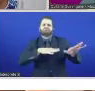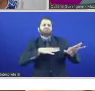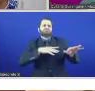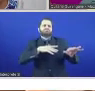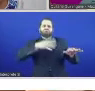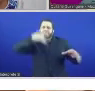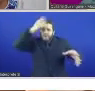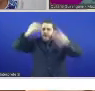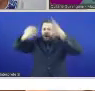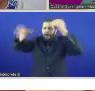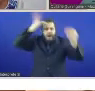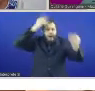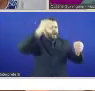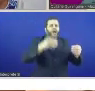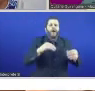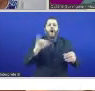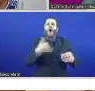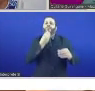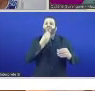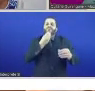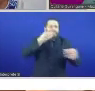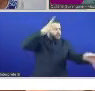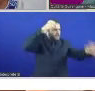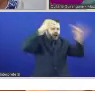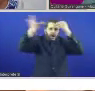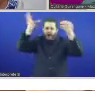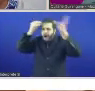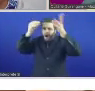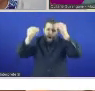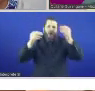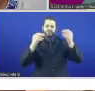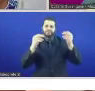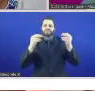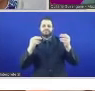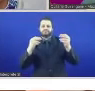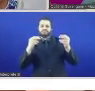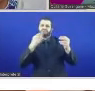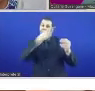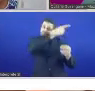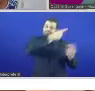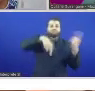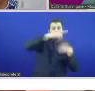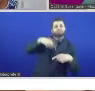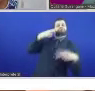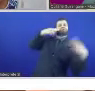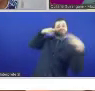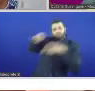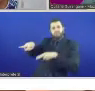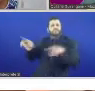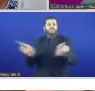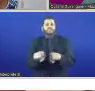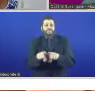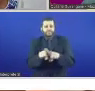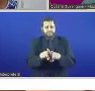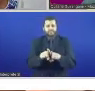defenders, and if we strengthen the capacities, knowledge, abilities of women organizations to